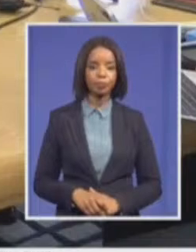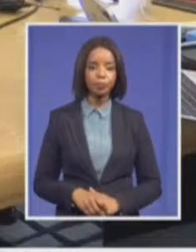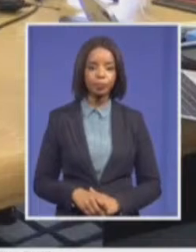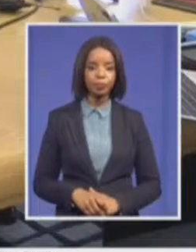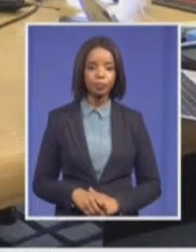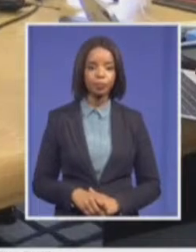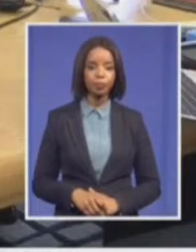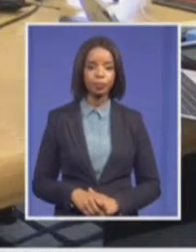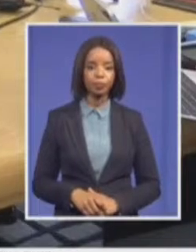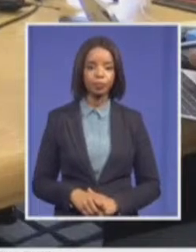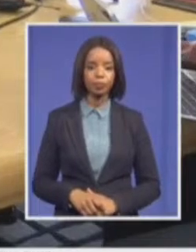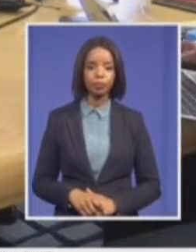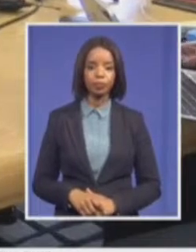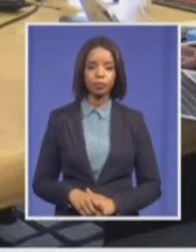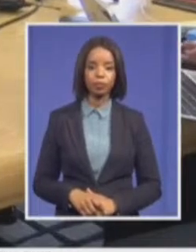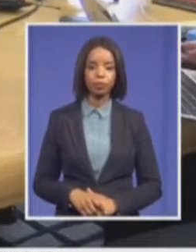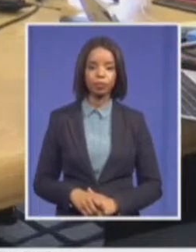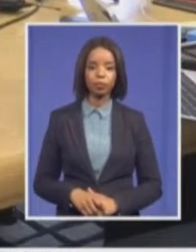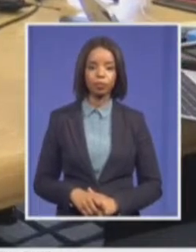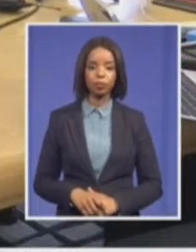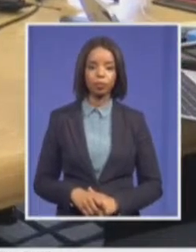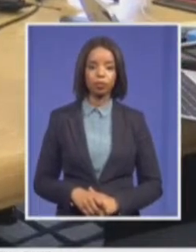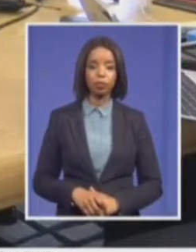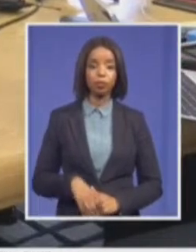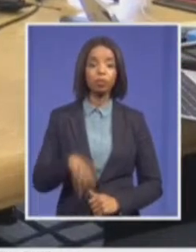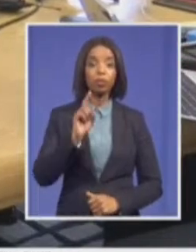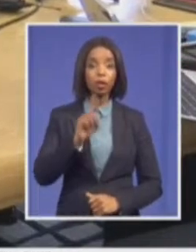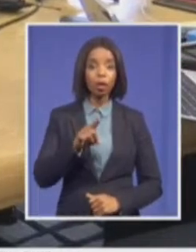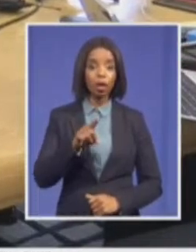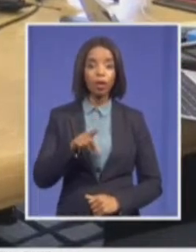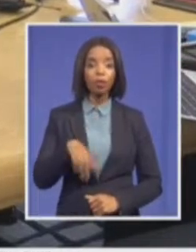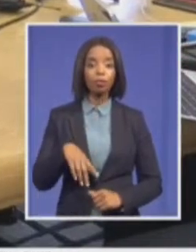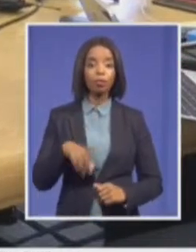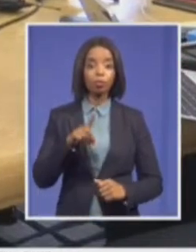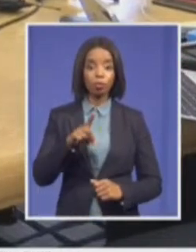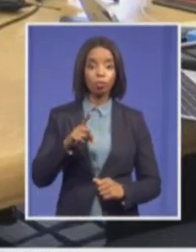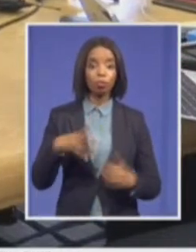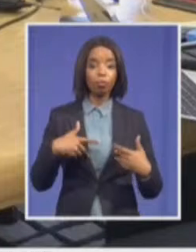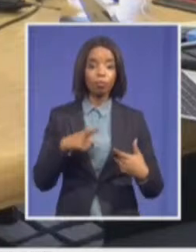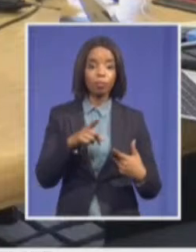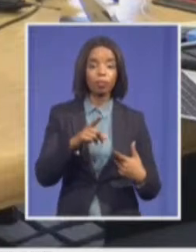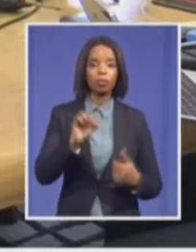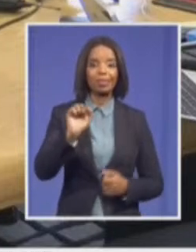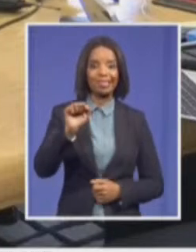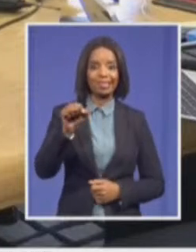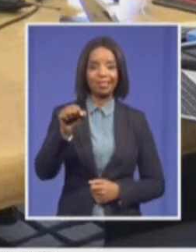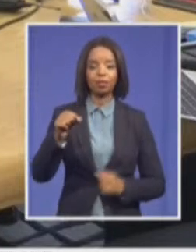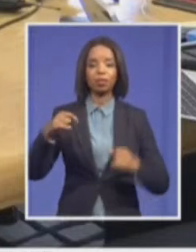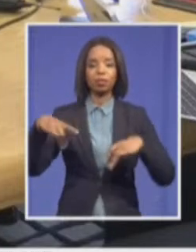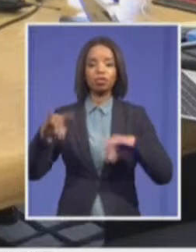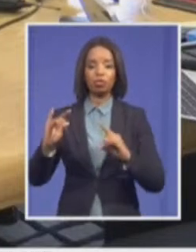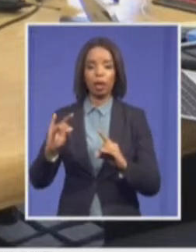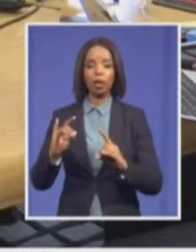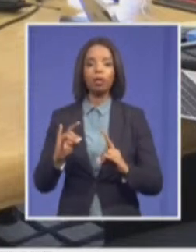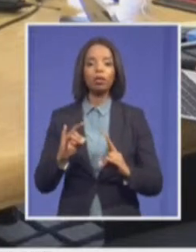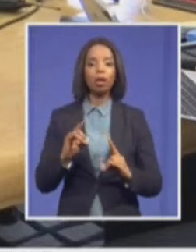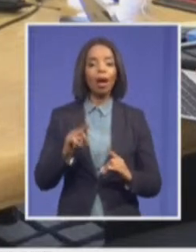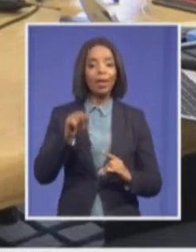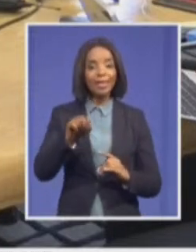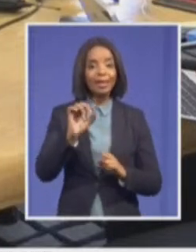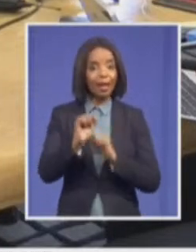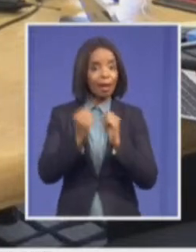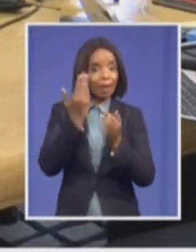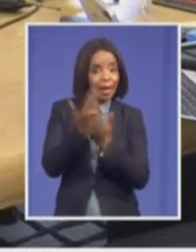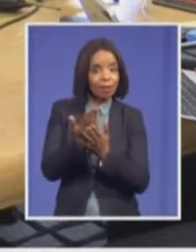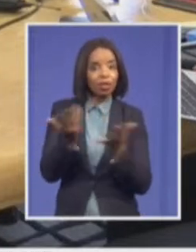I can help you because from yeah, the I don't know papers, where you there's- want me to yeah, start, Chair. an urgent application is launched in the High Court. Yes. It comes before